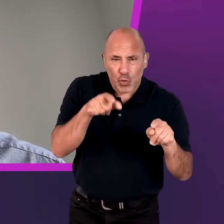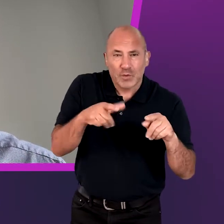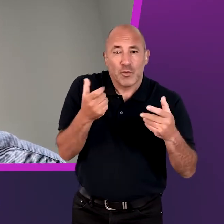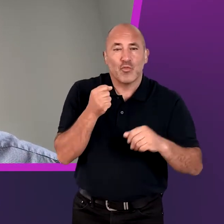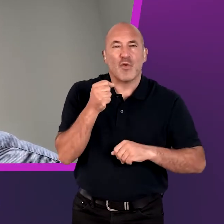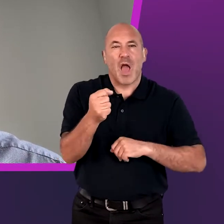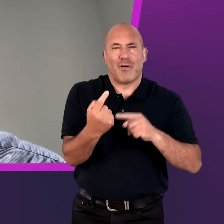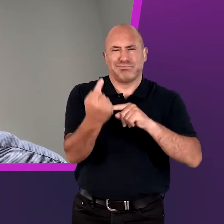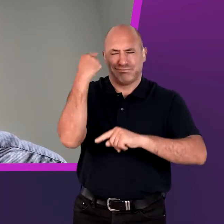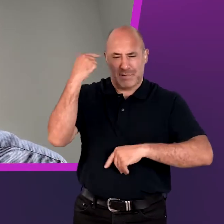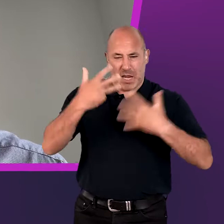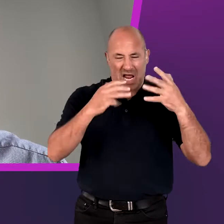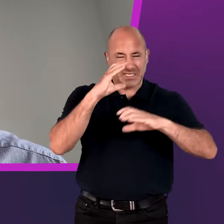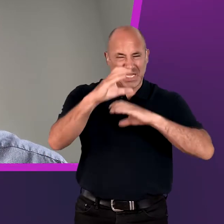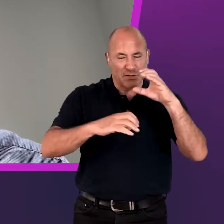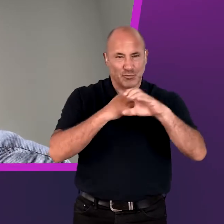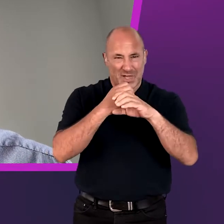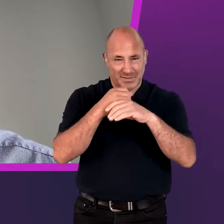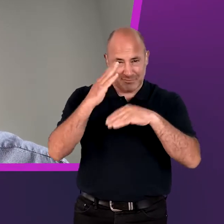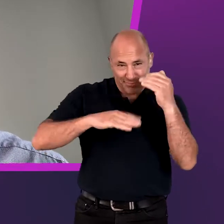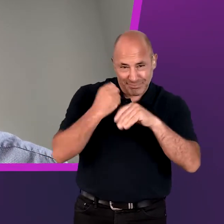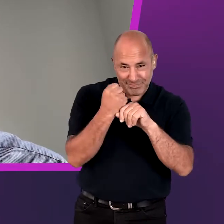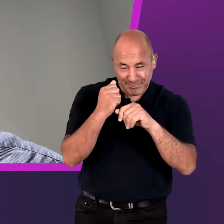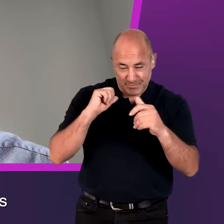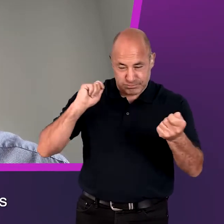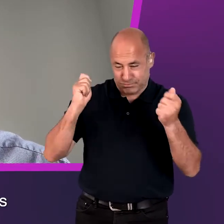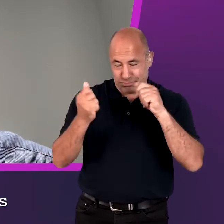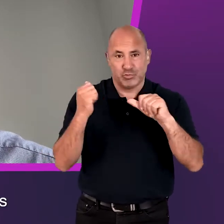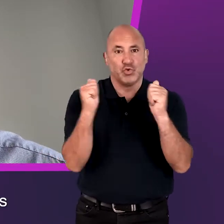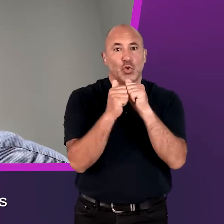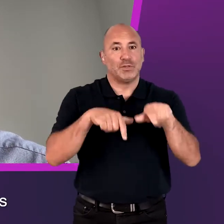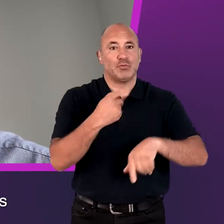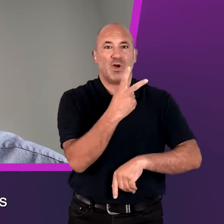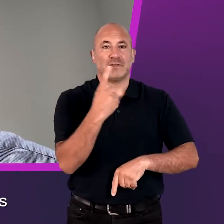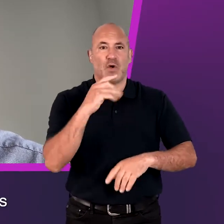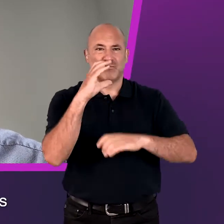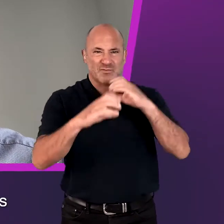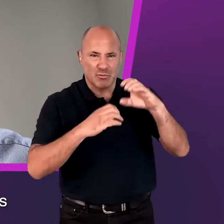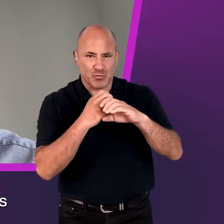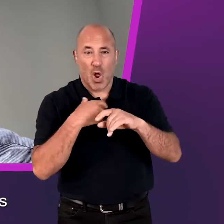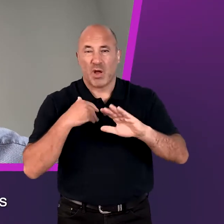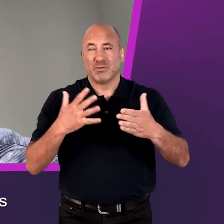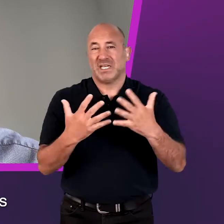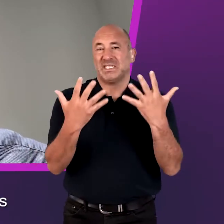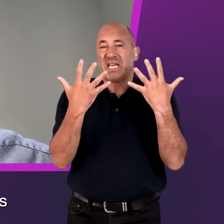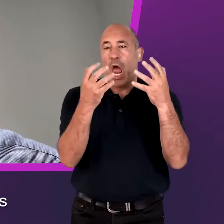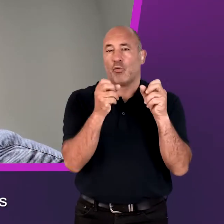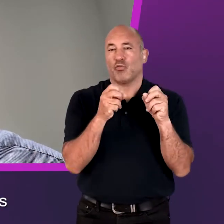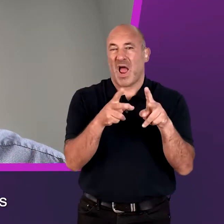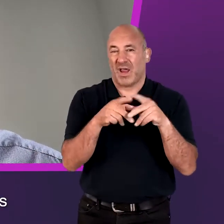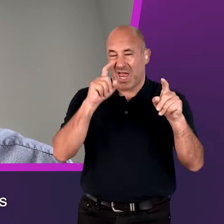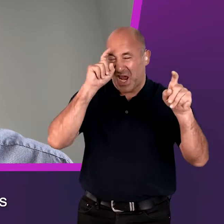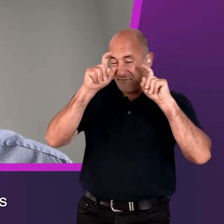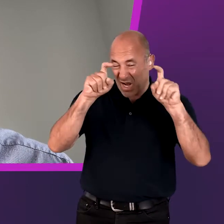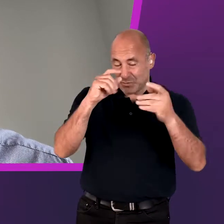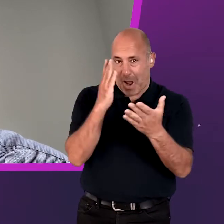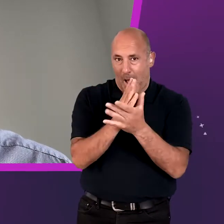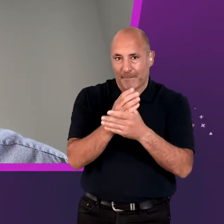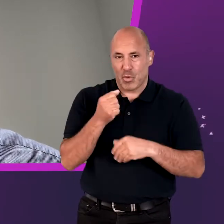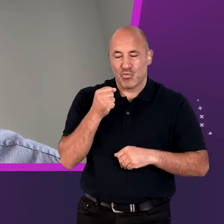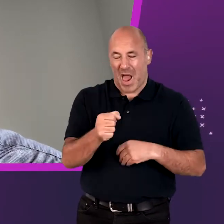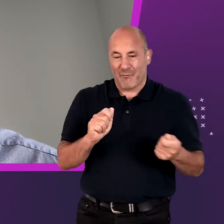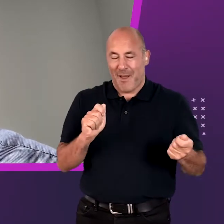different ways to make the railway that was built in the 19th century fit for the 21st century. And introducing you to 10 ways